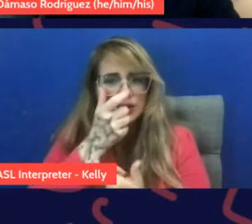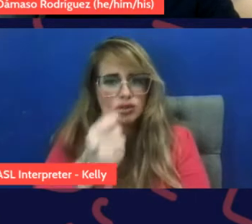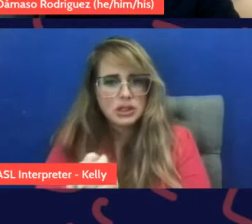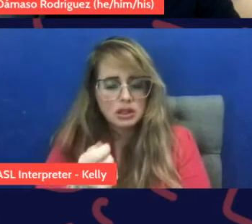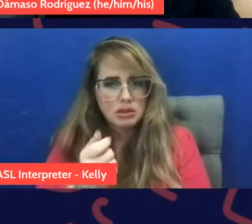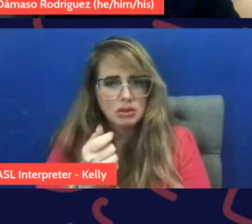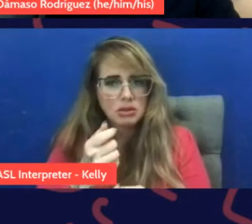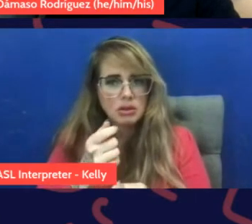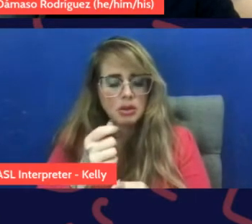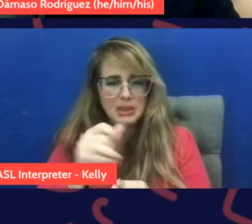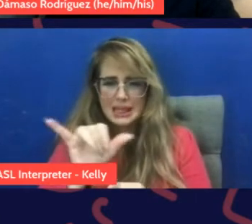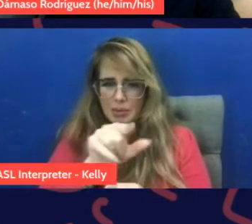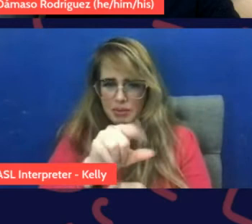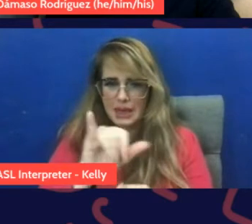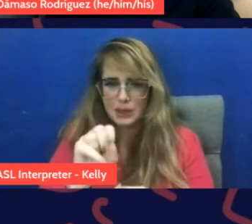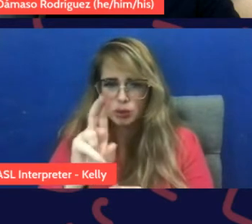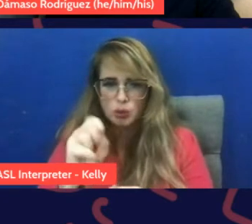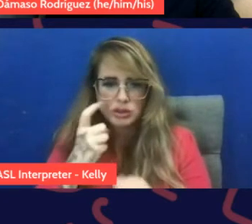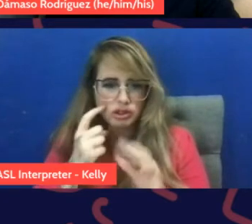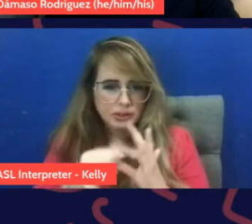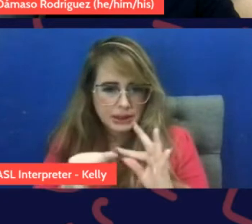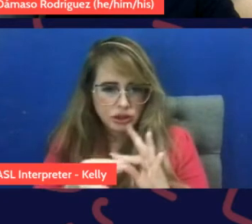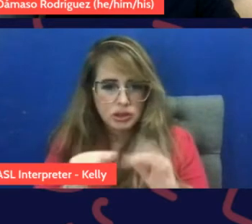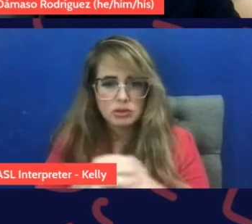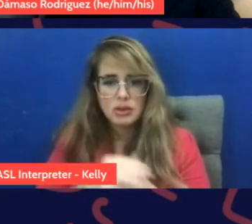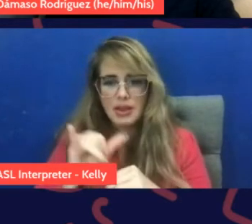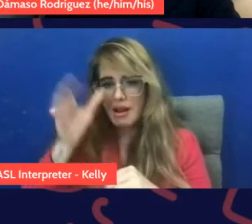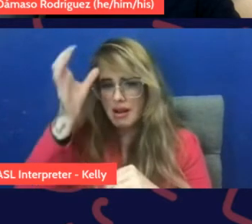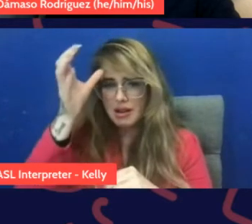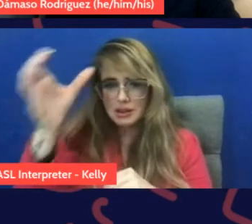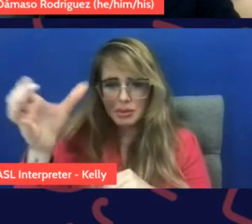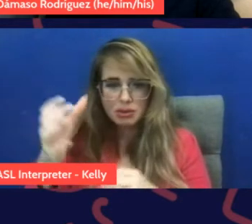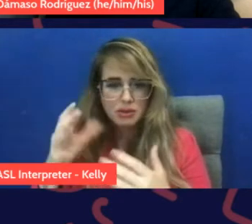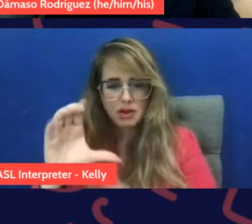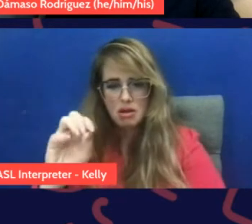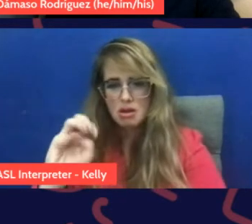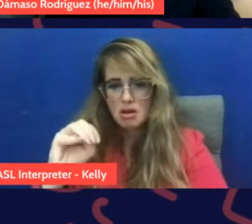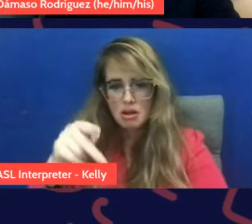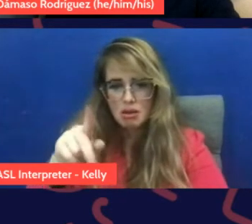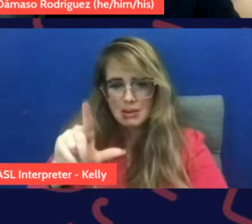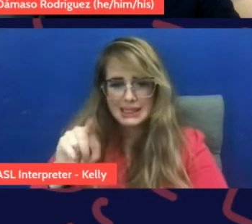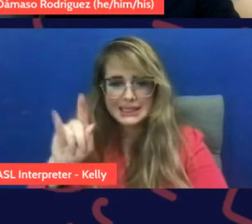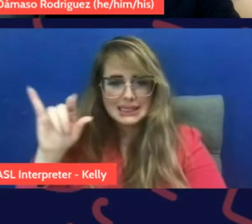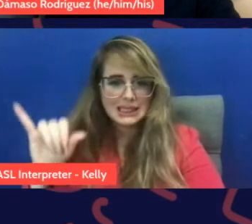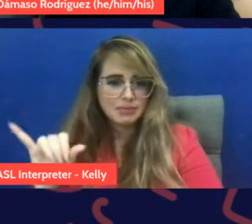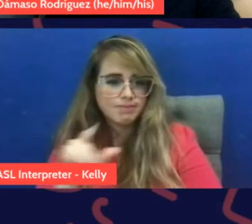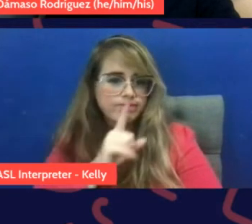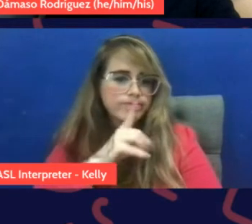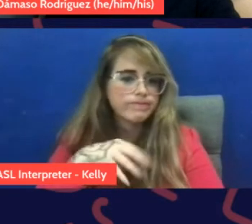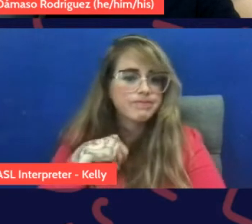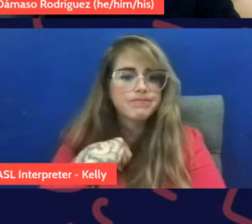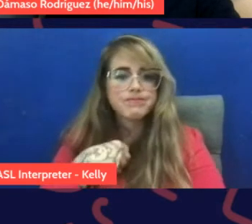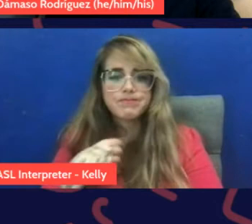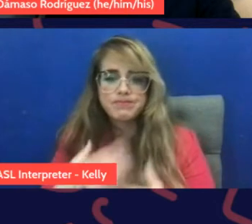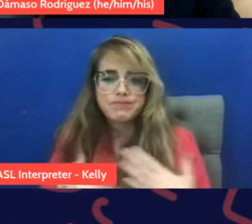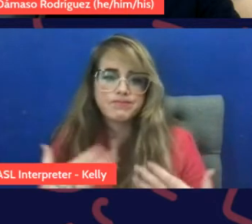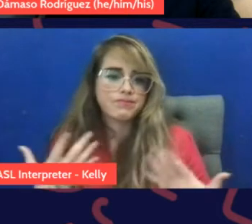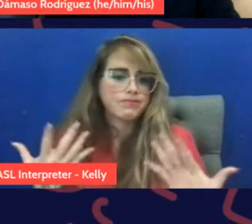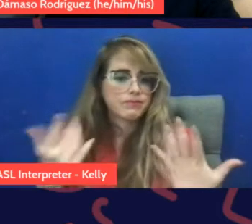what Jesus was saying is the concept of complicity, because that